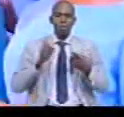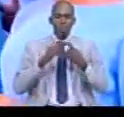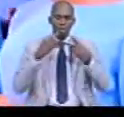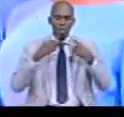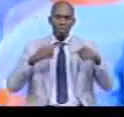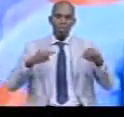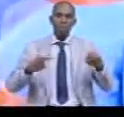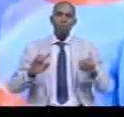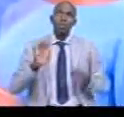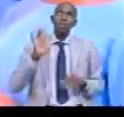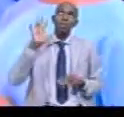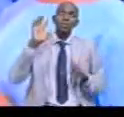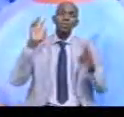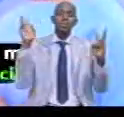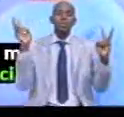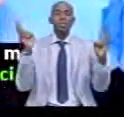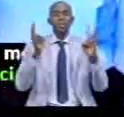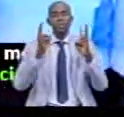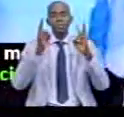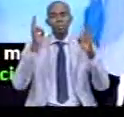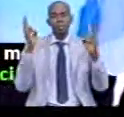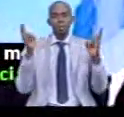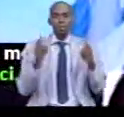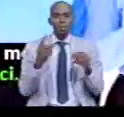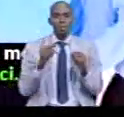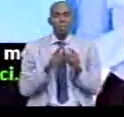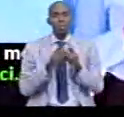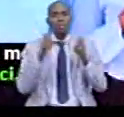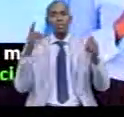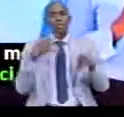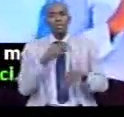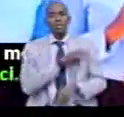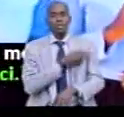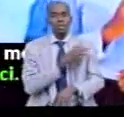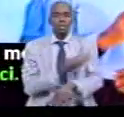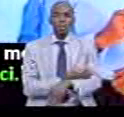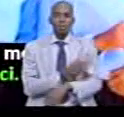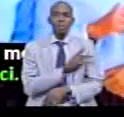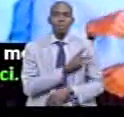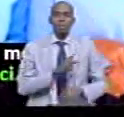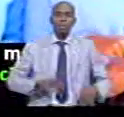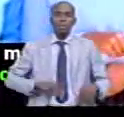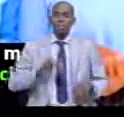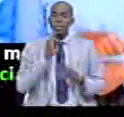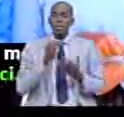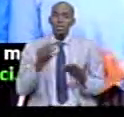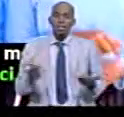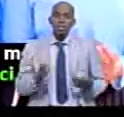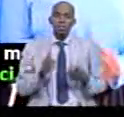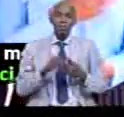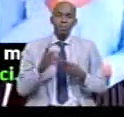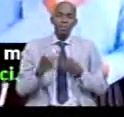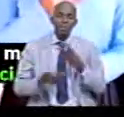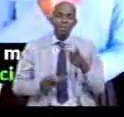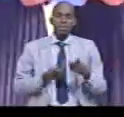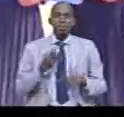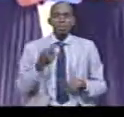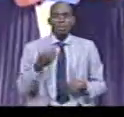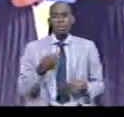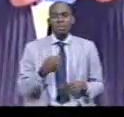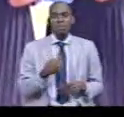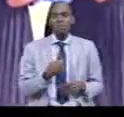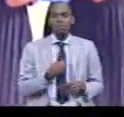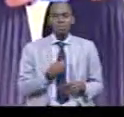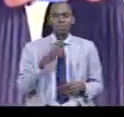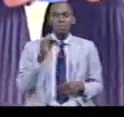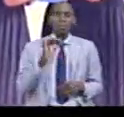declare your victory. The great and mighty King is here to visit me.